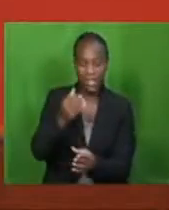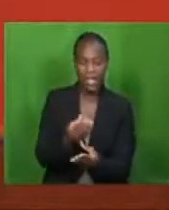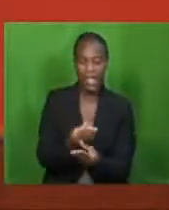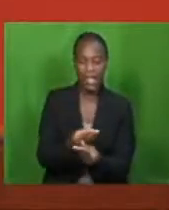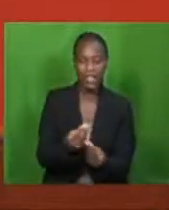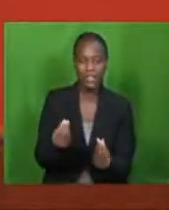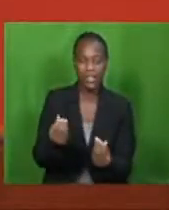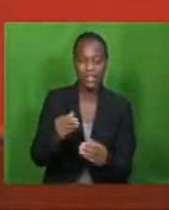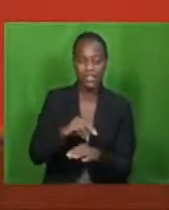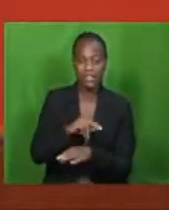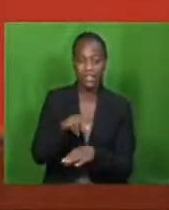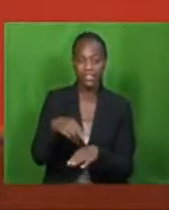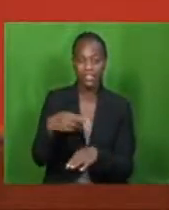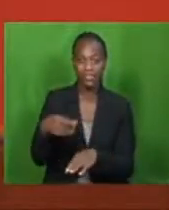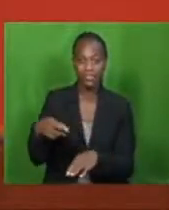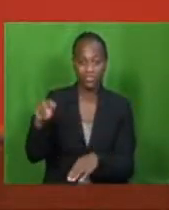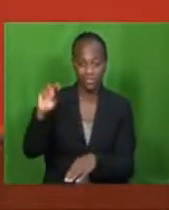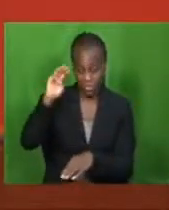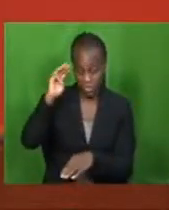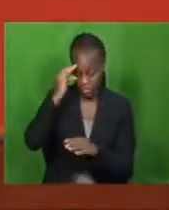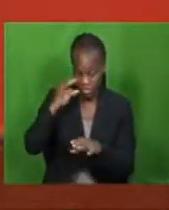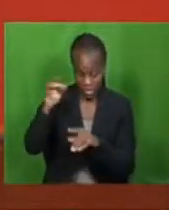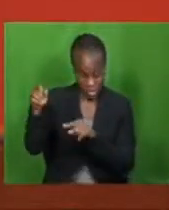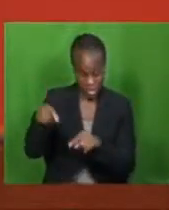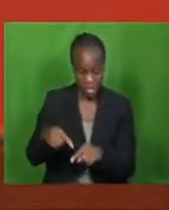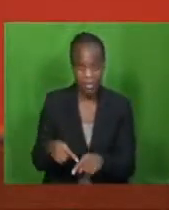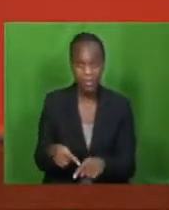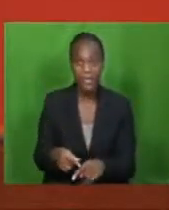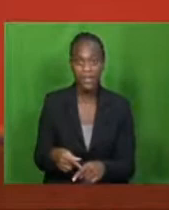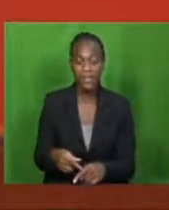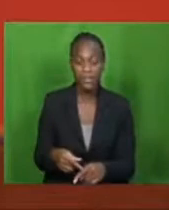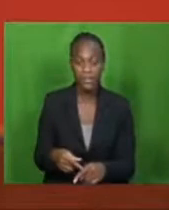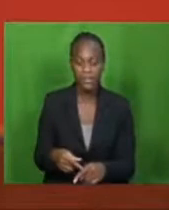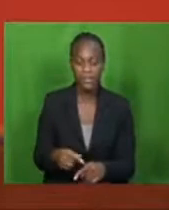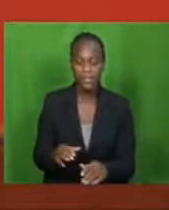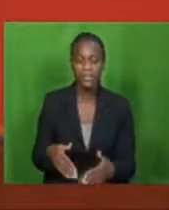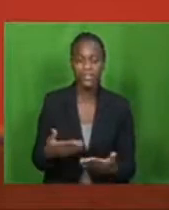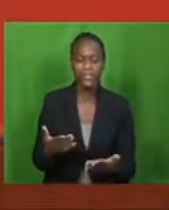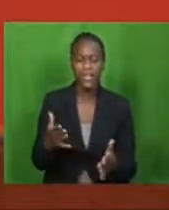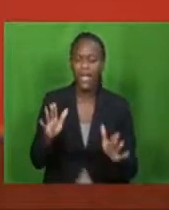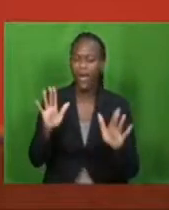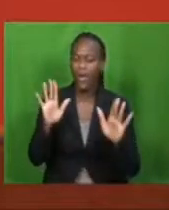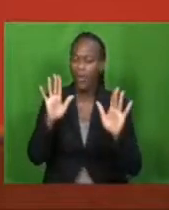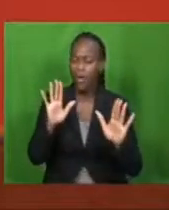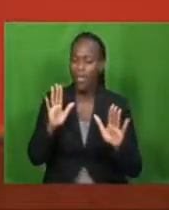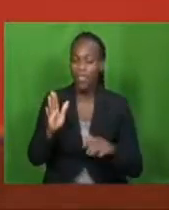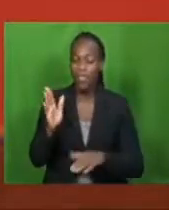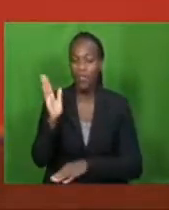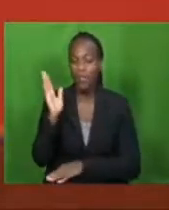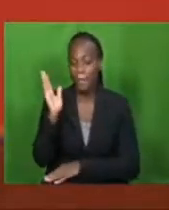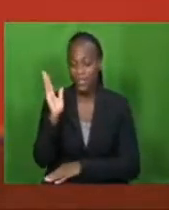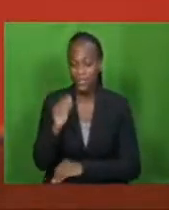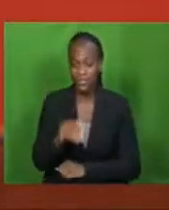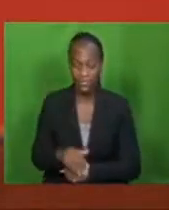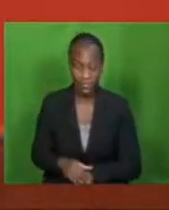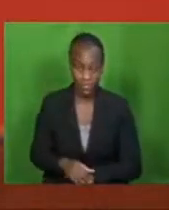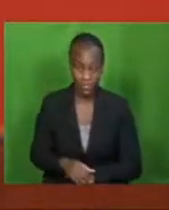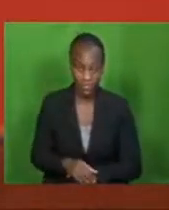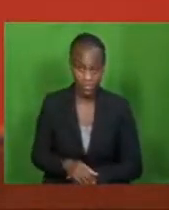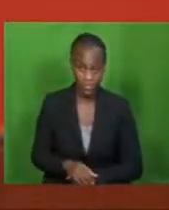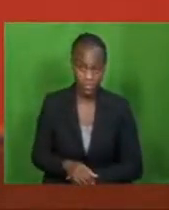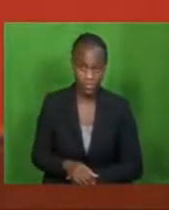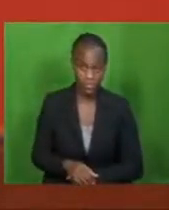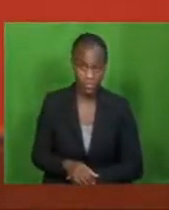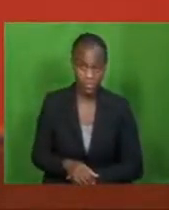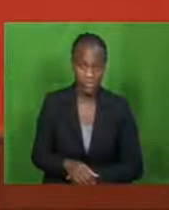Resources, he was here and gave us a wonderful speech. Today, he's all